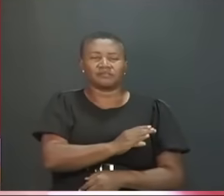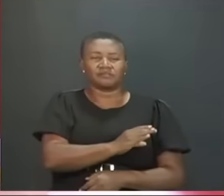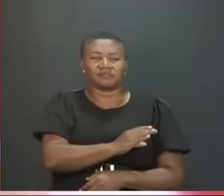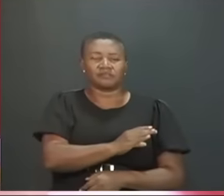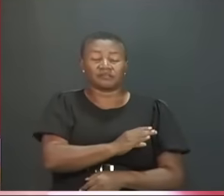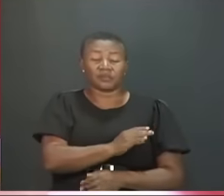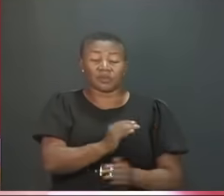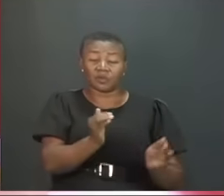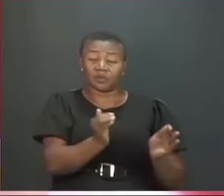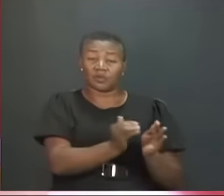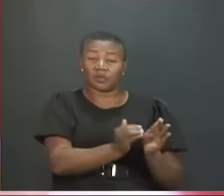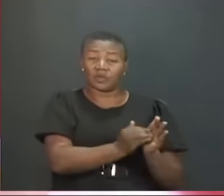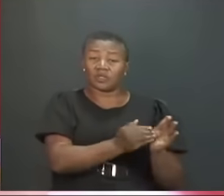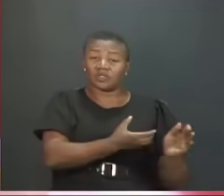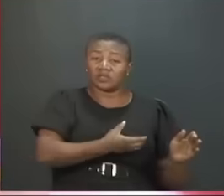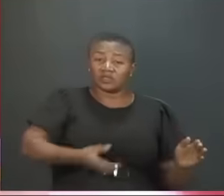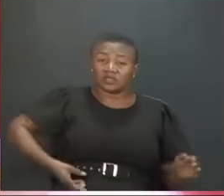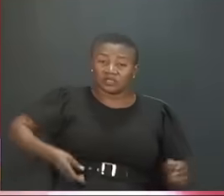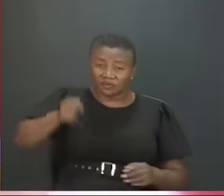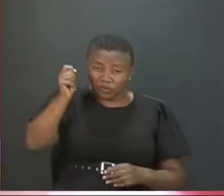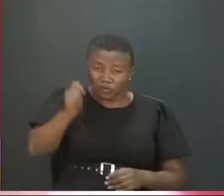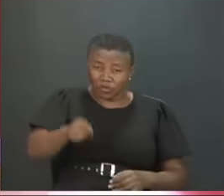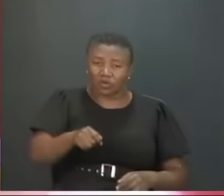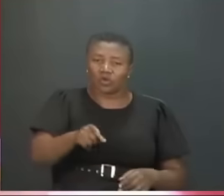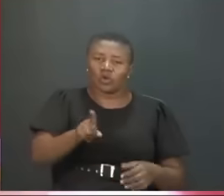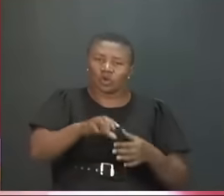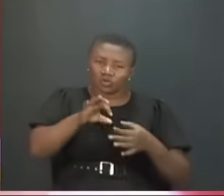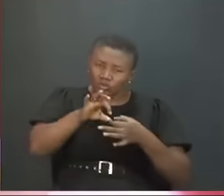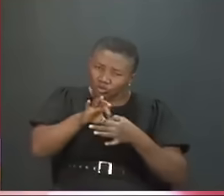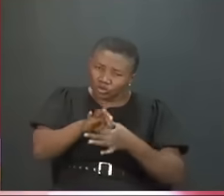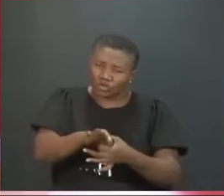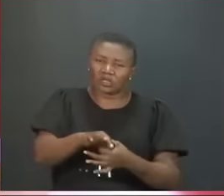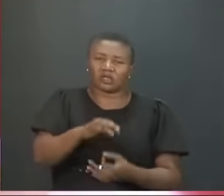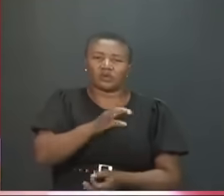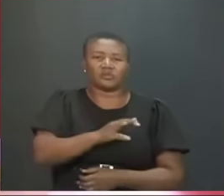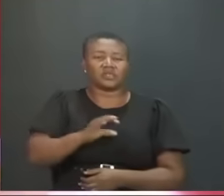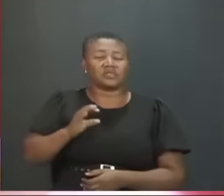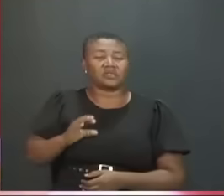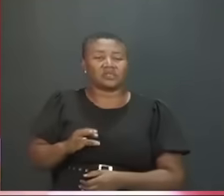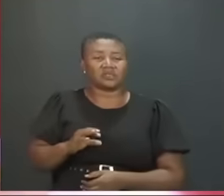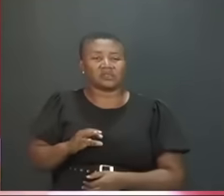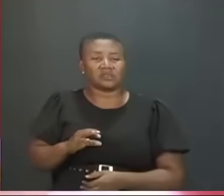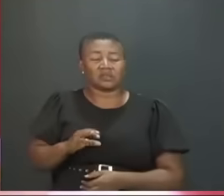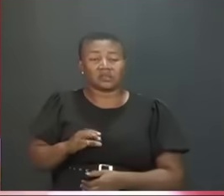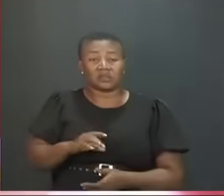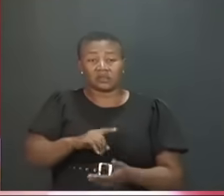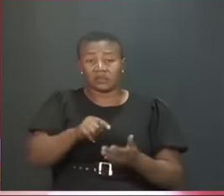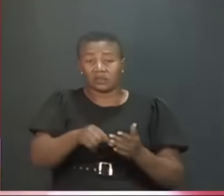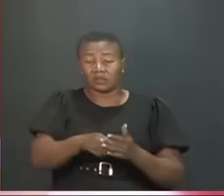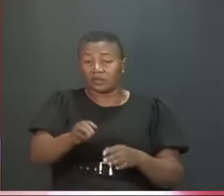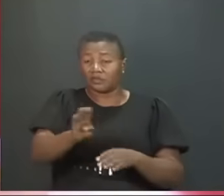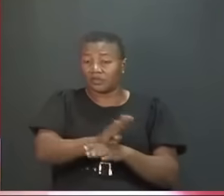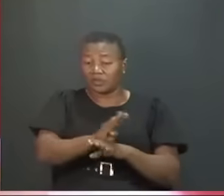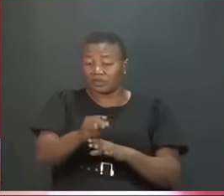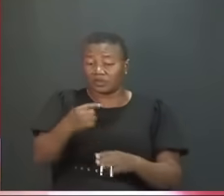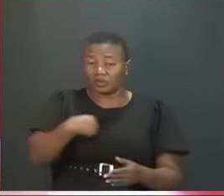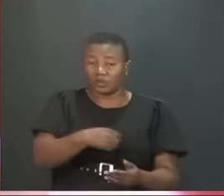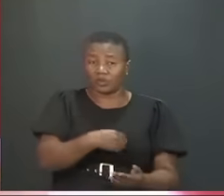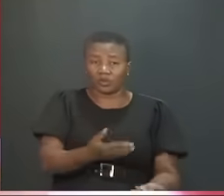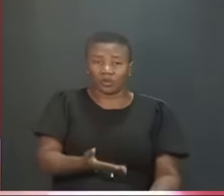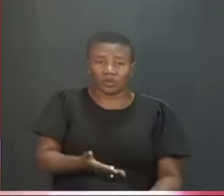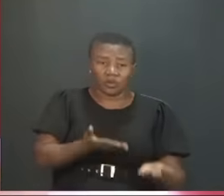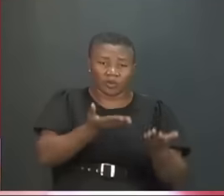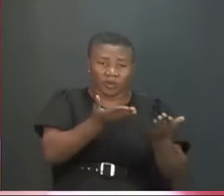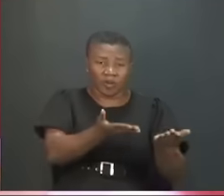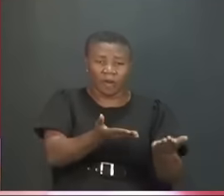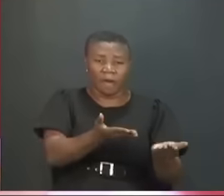minority chief whip is also a member of the business committee. And so this business that we have presented to you is business